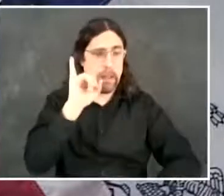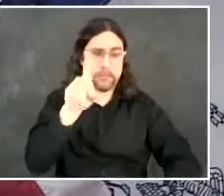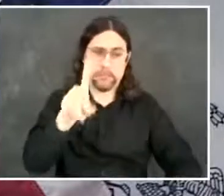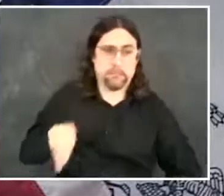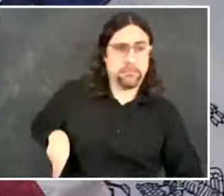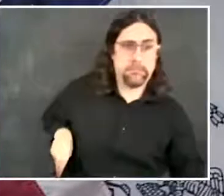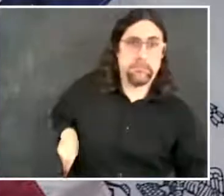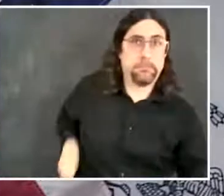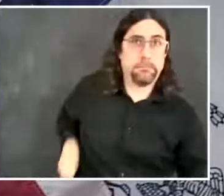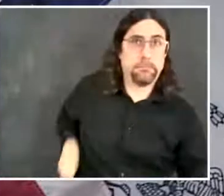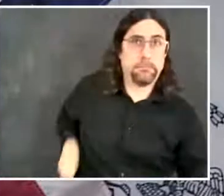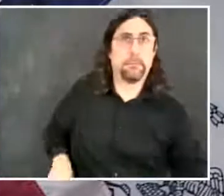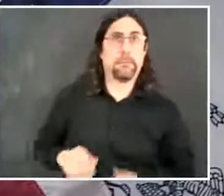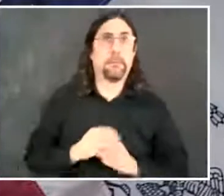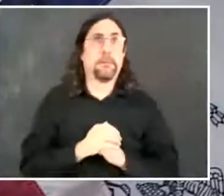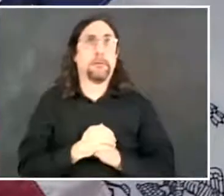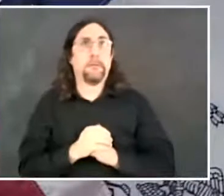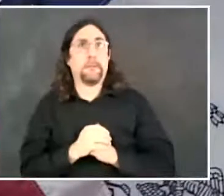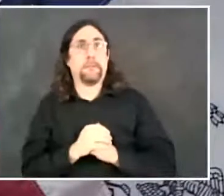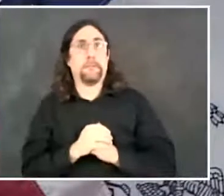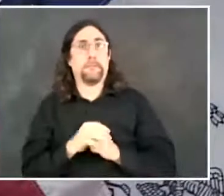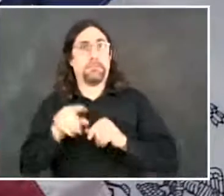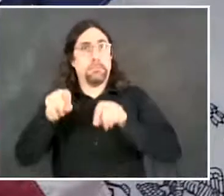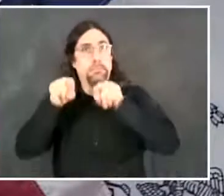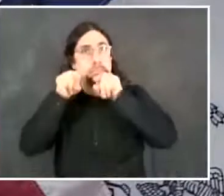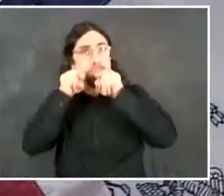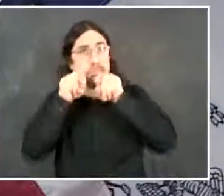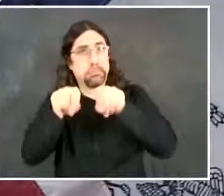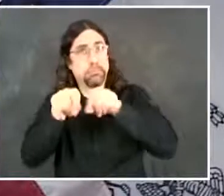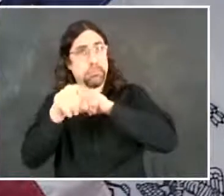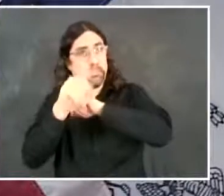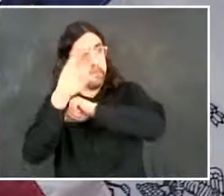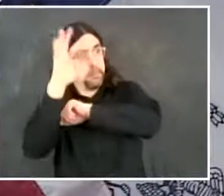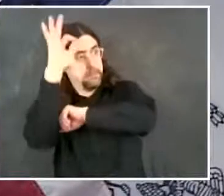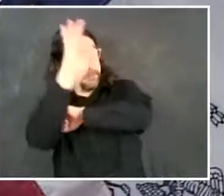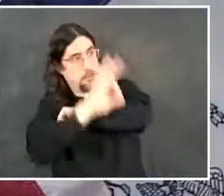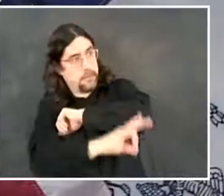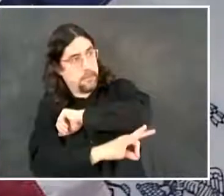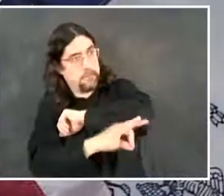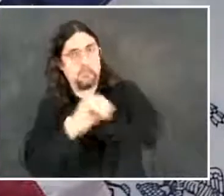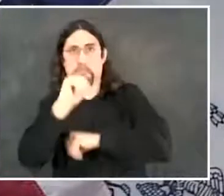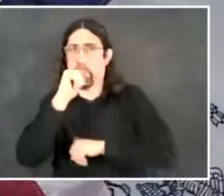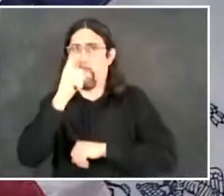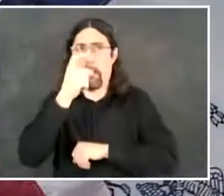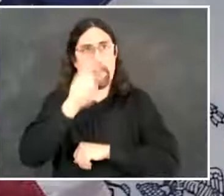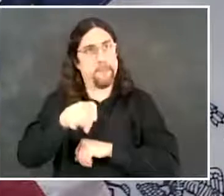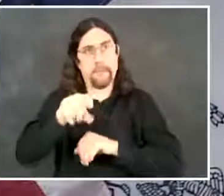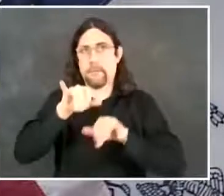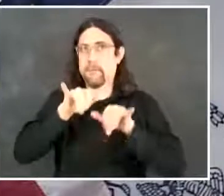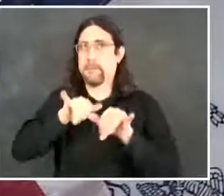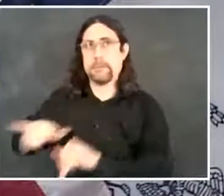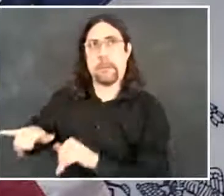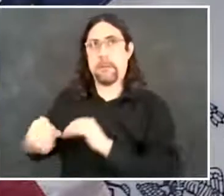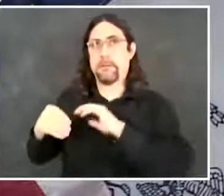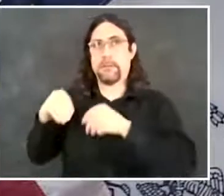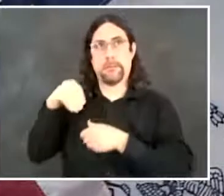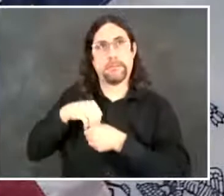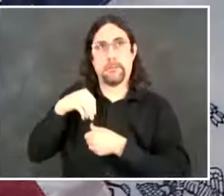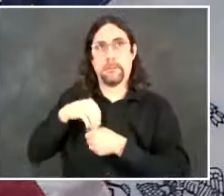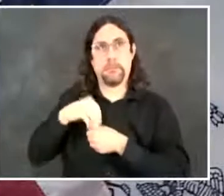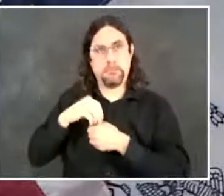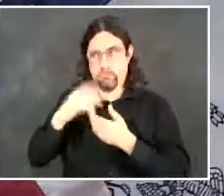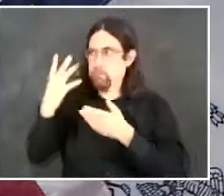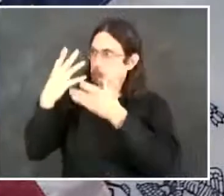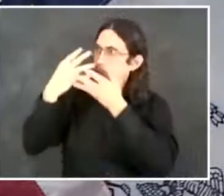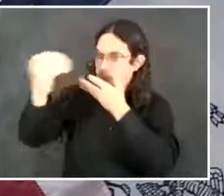to recent incidents that this crackdown would be considered